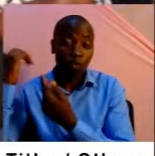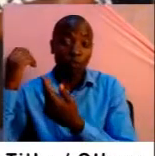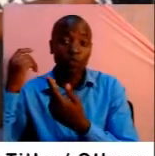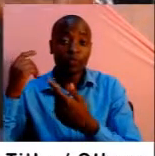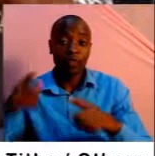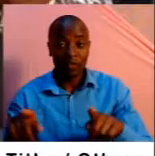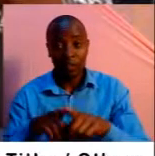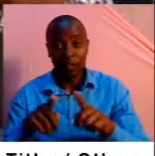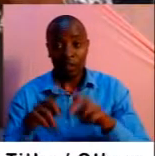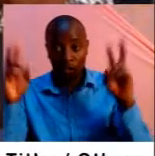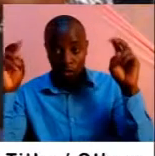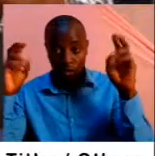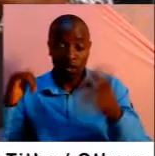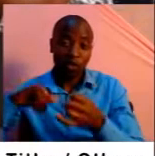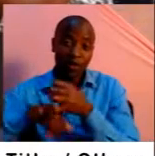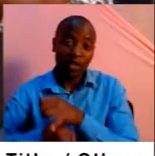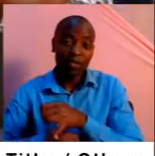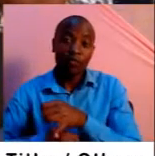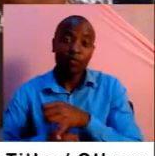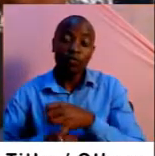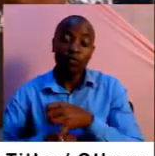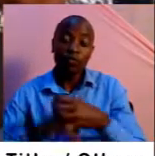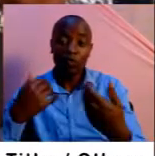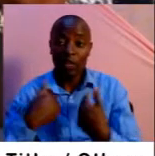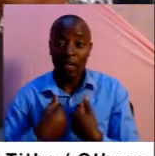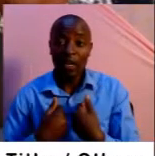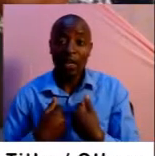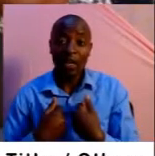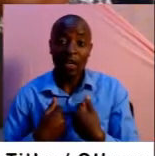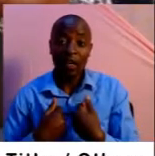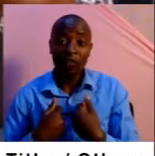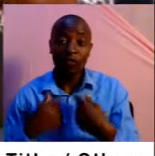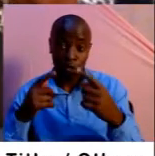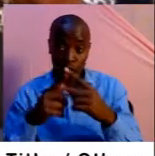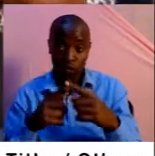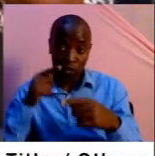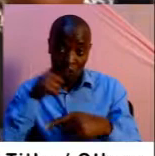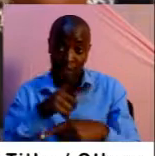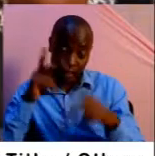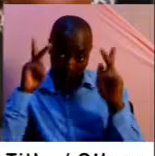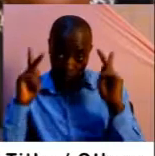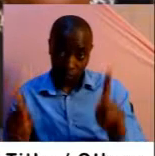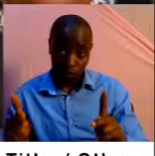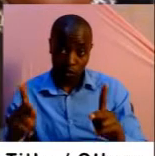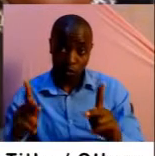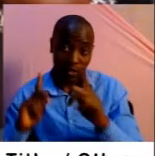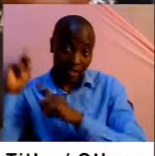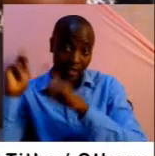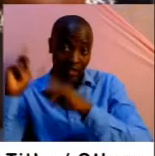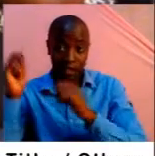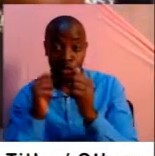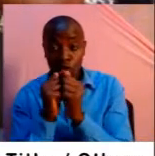know, you've made a big commitment. Yeah. To this person. That you're working with this person,